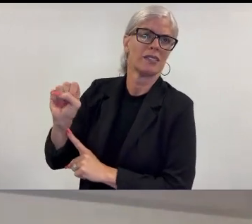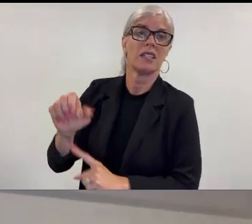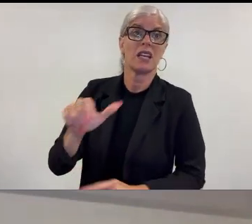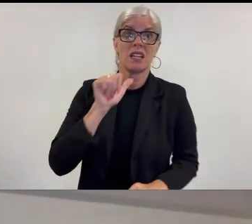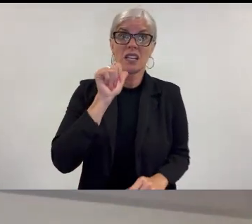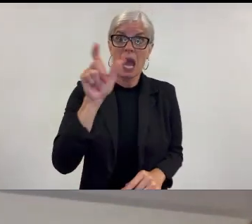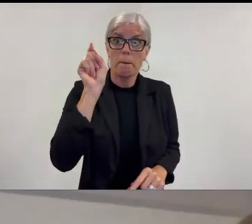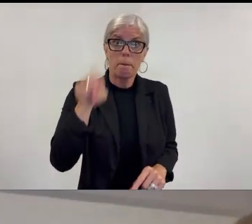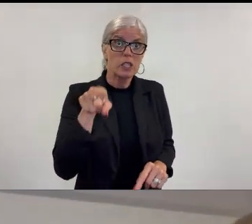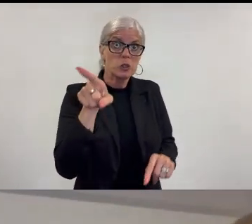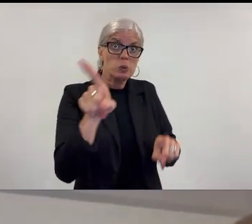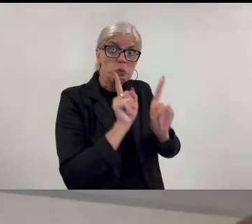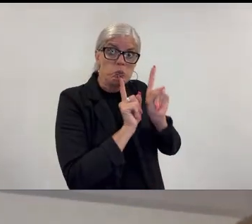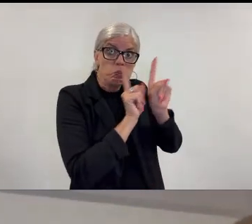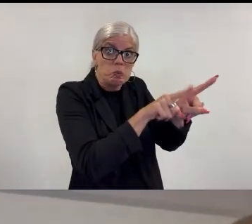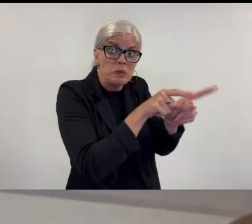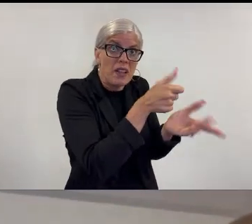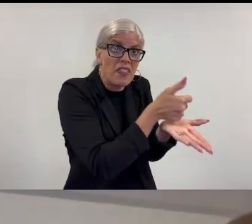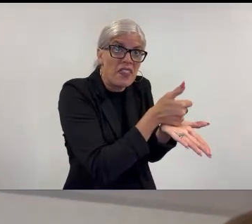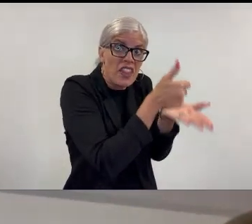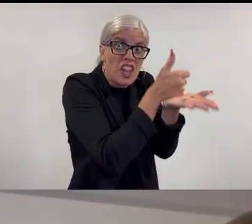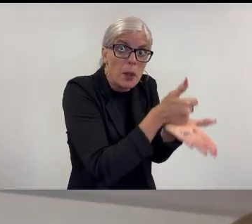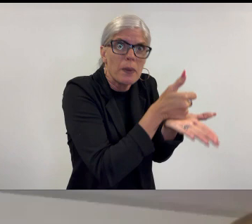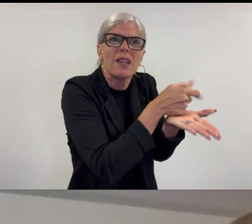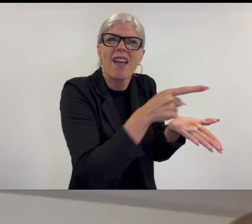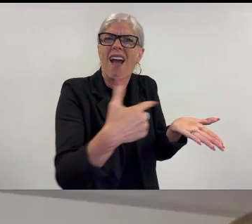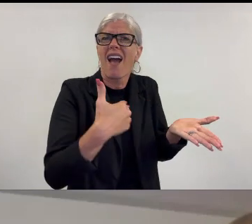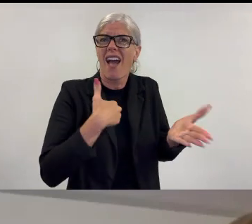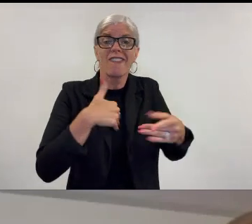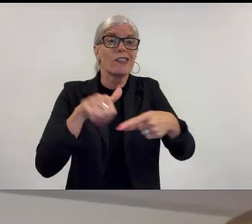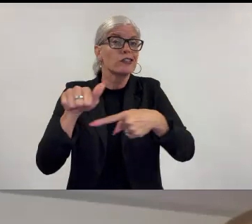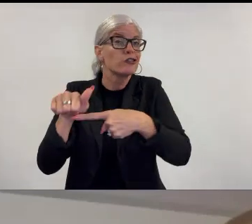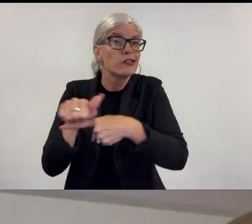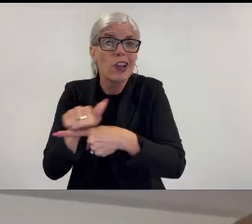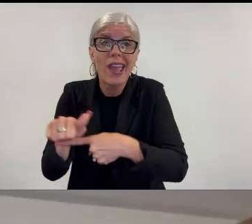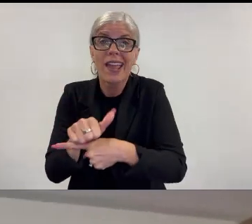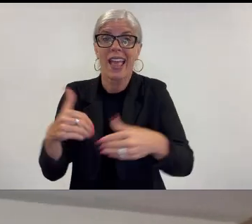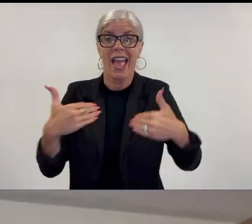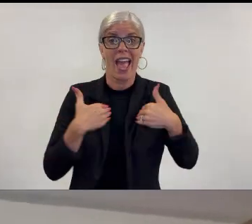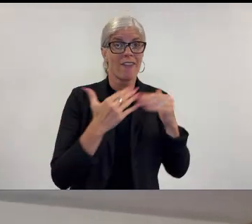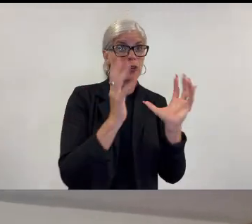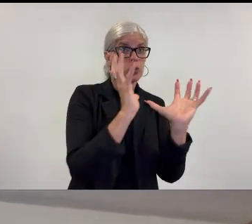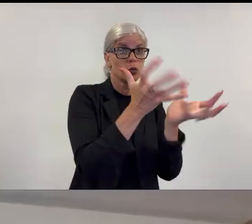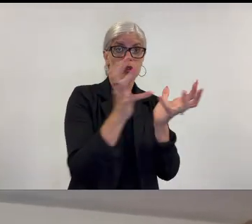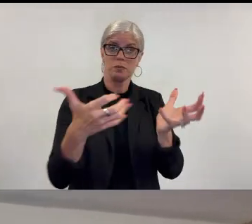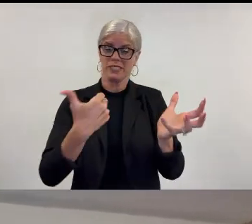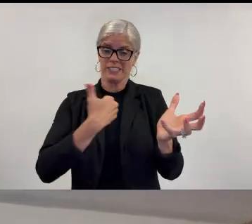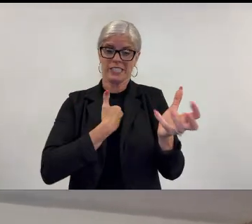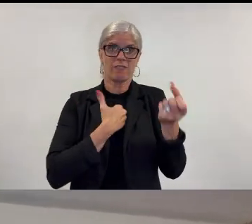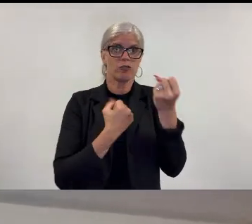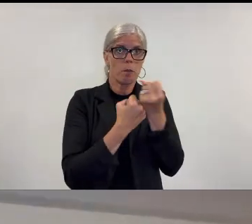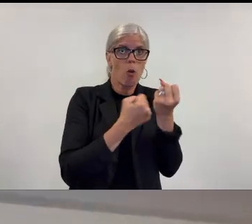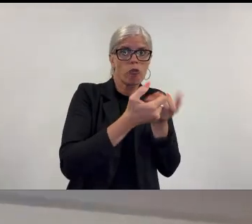have to be necessarily in form of therapy. I think I might have mentioned, so training, there are groups, there are